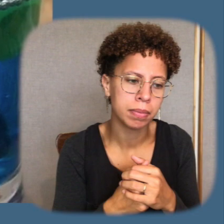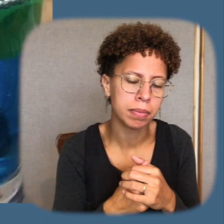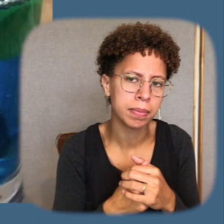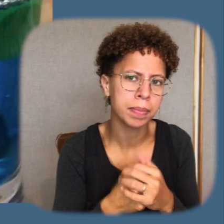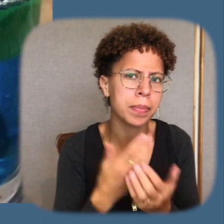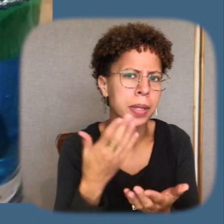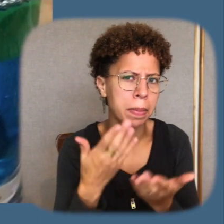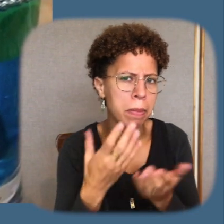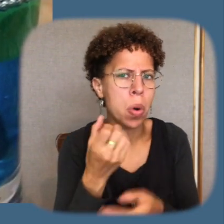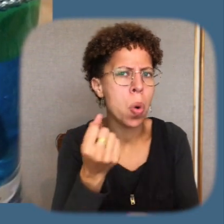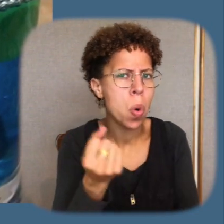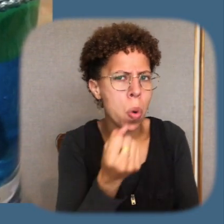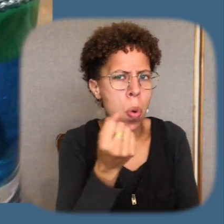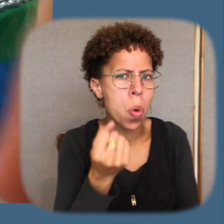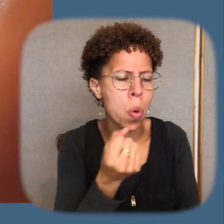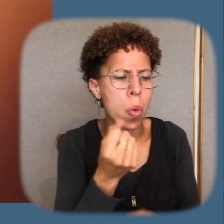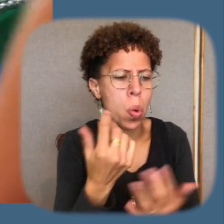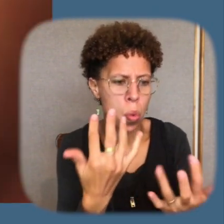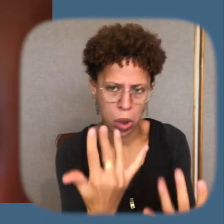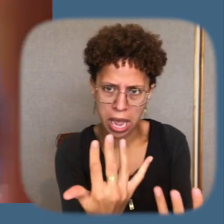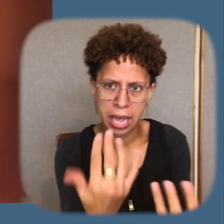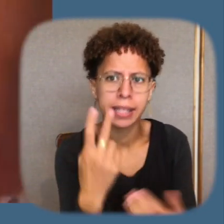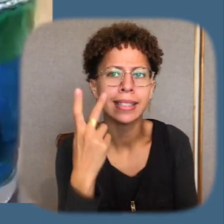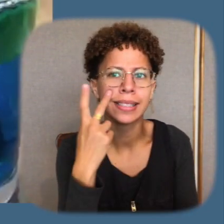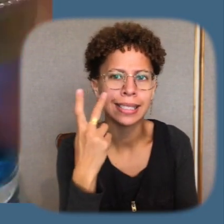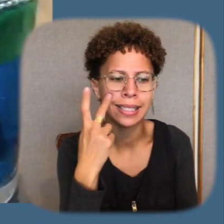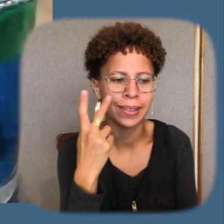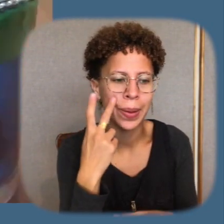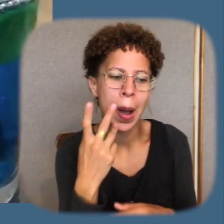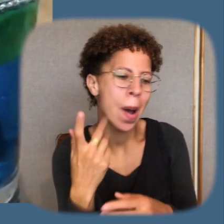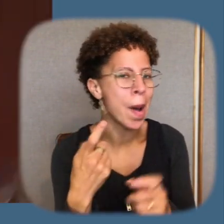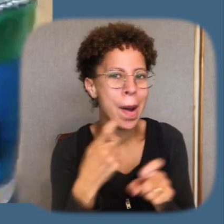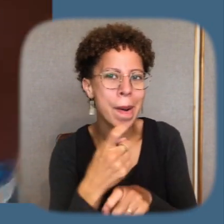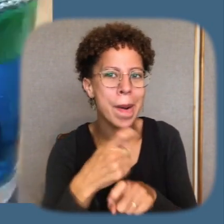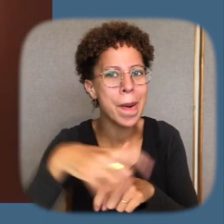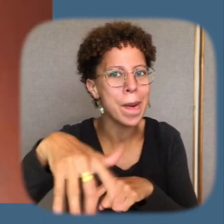We might have to look at it again in a minute. Hey, what are you doing?